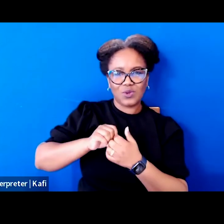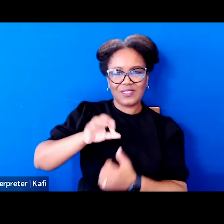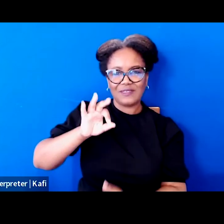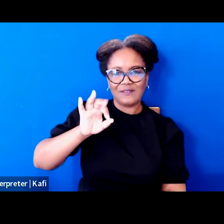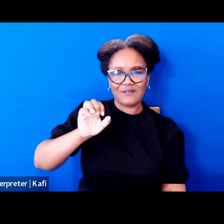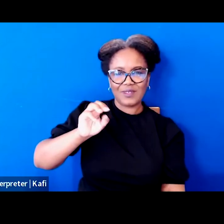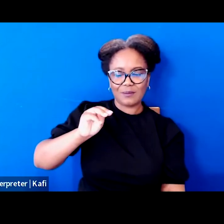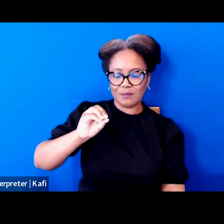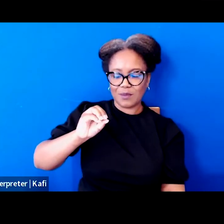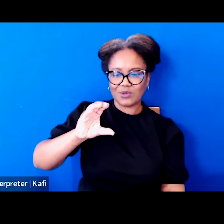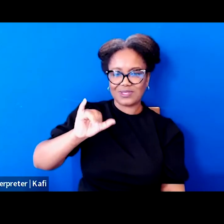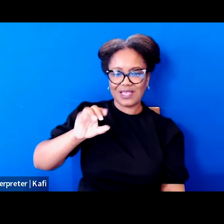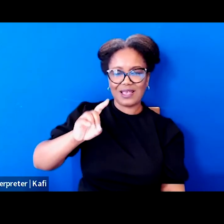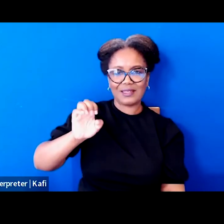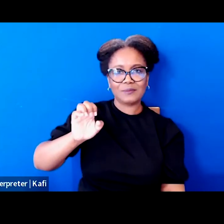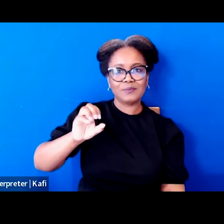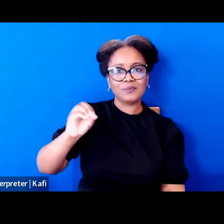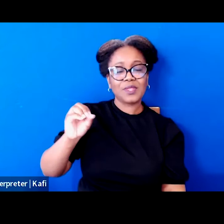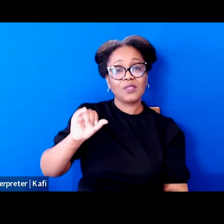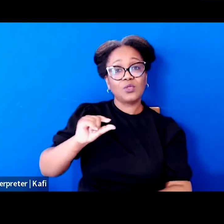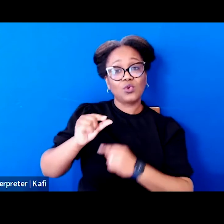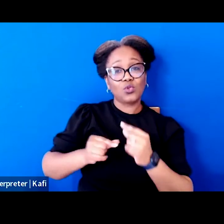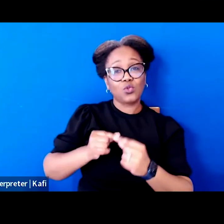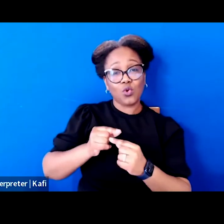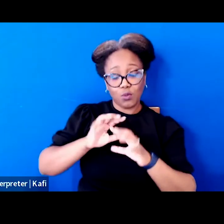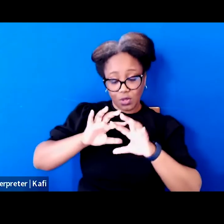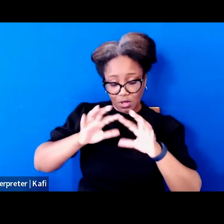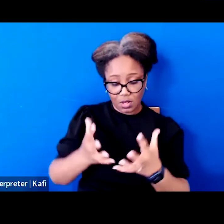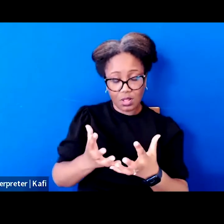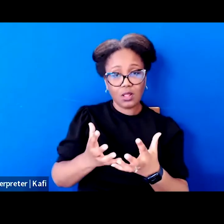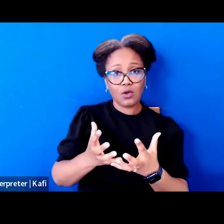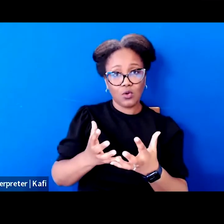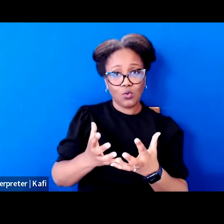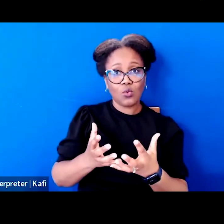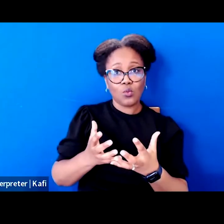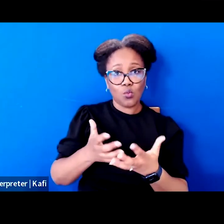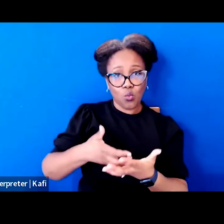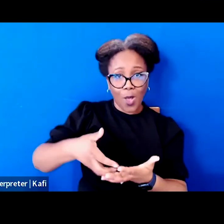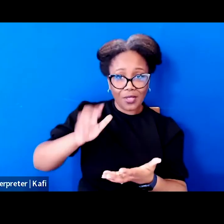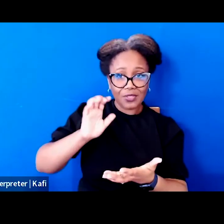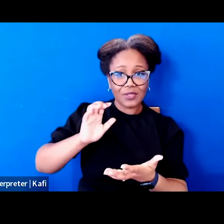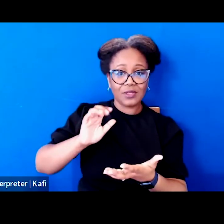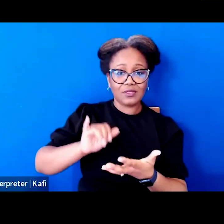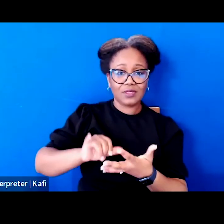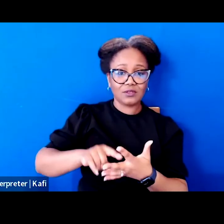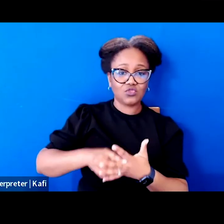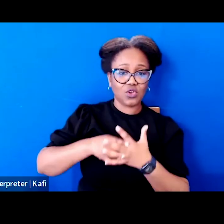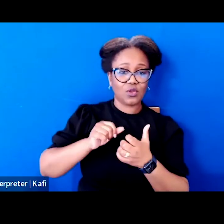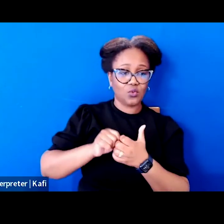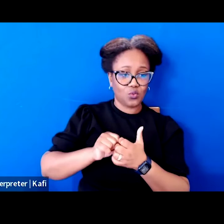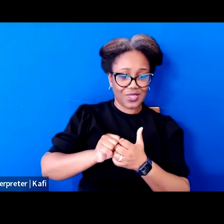about that the issue is the land. And Canada is a country that you may not